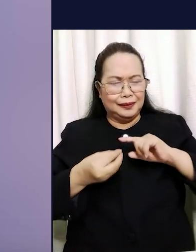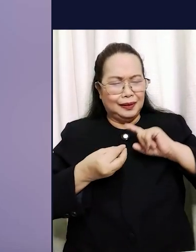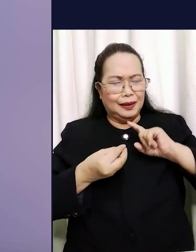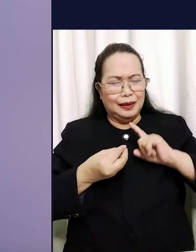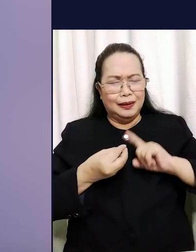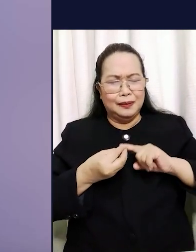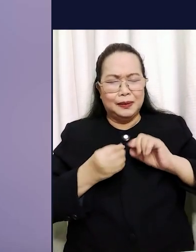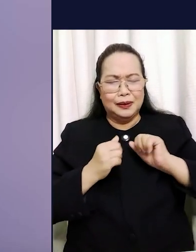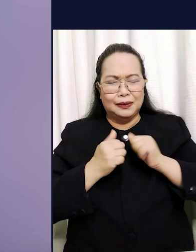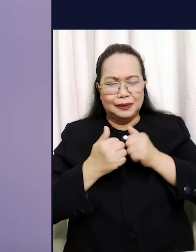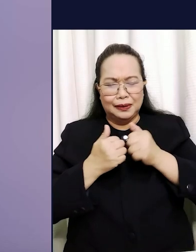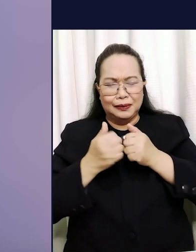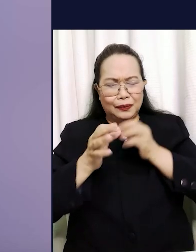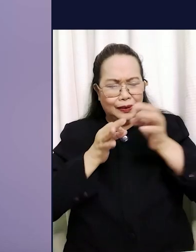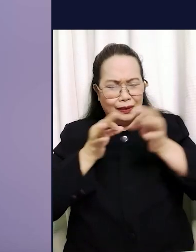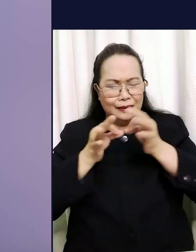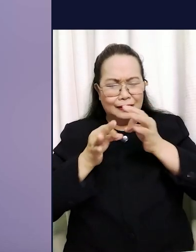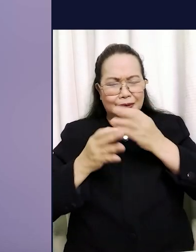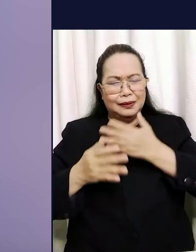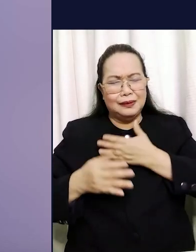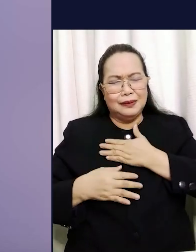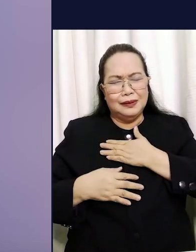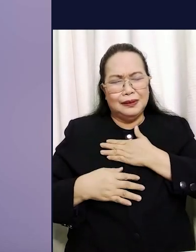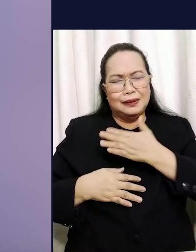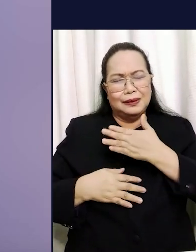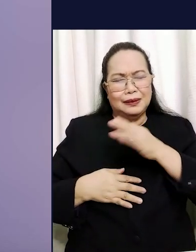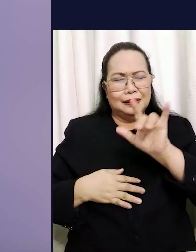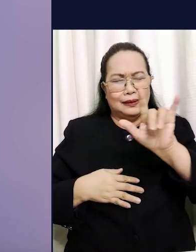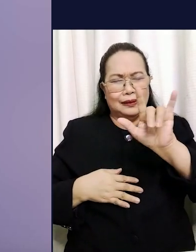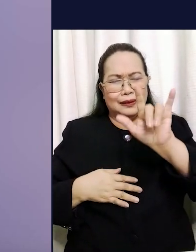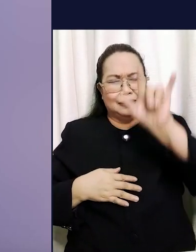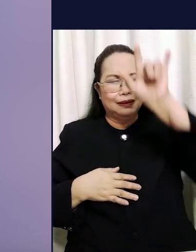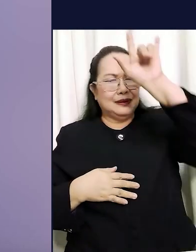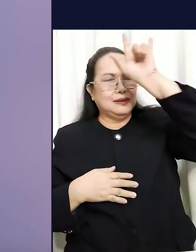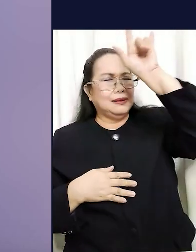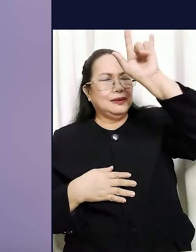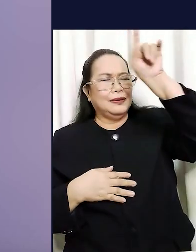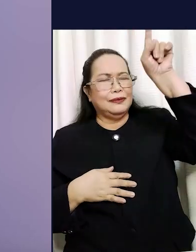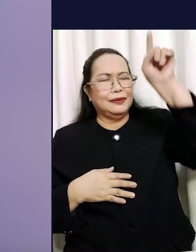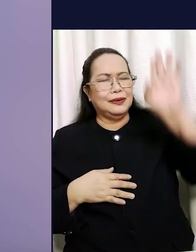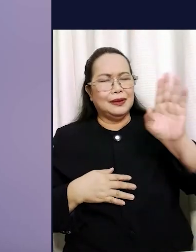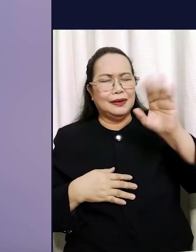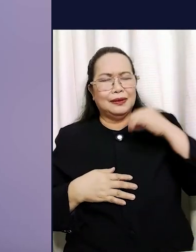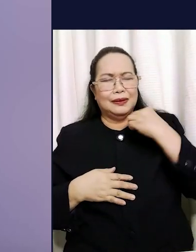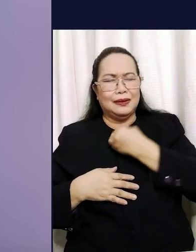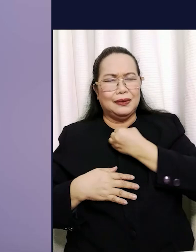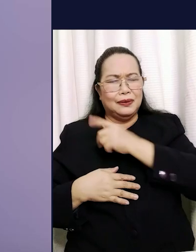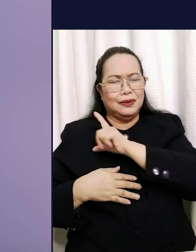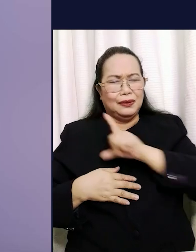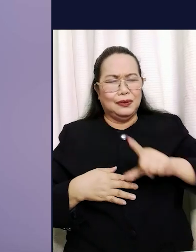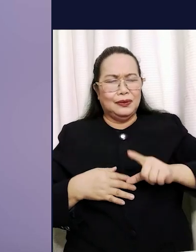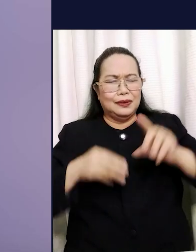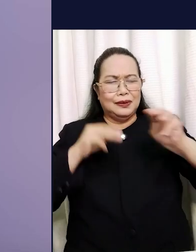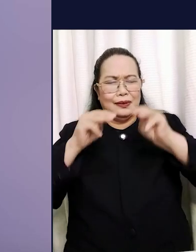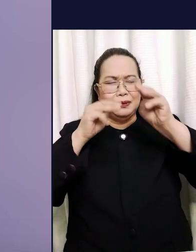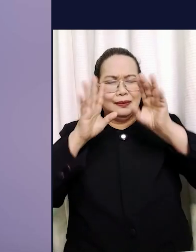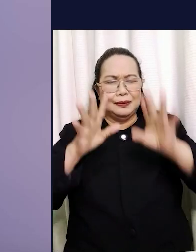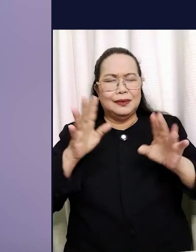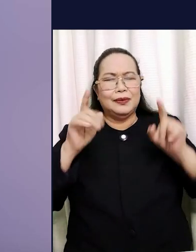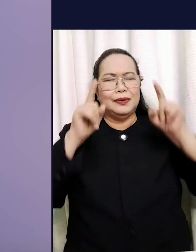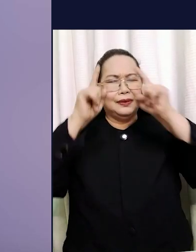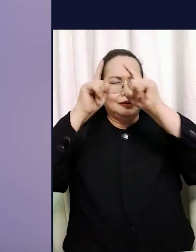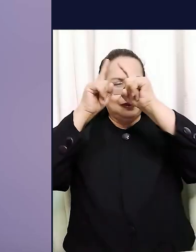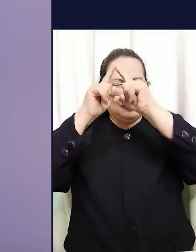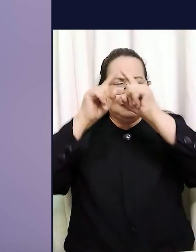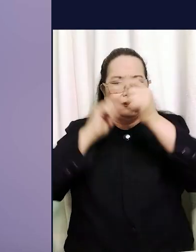as our God, our Lord and our Master, and toward its other Father. Thank you for